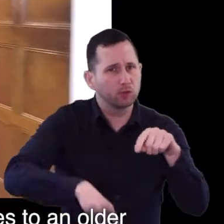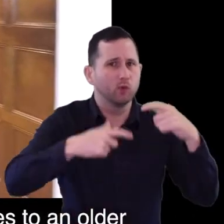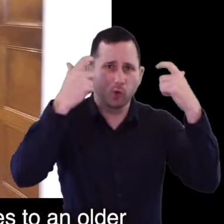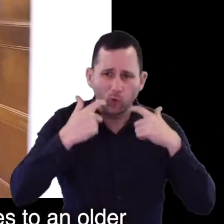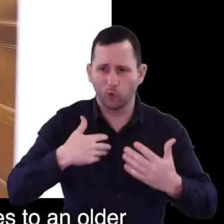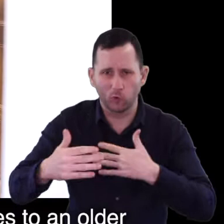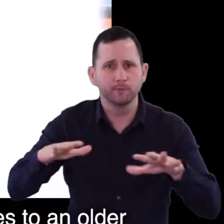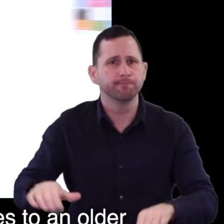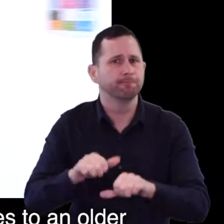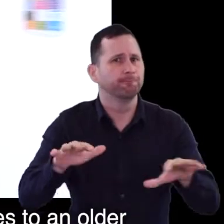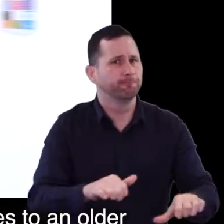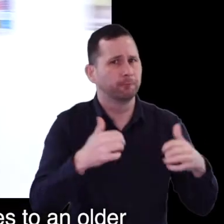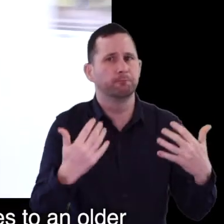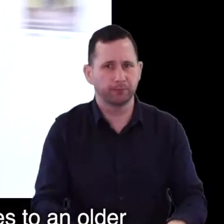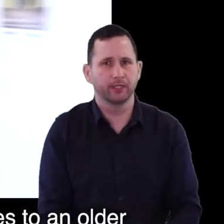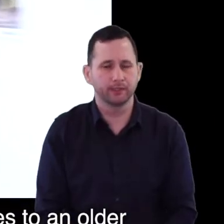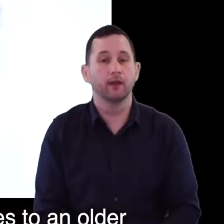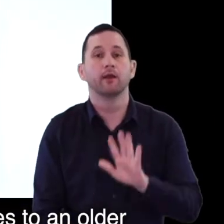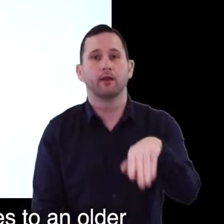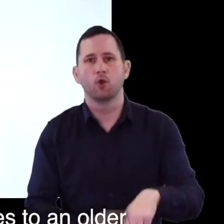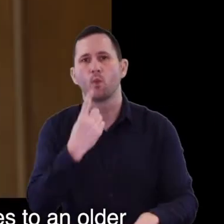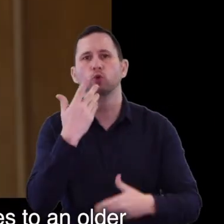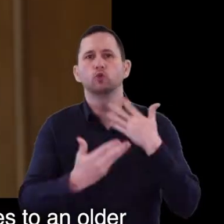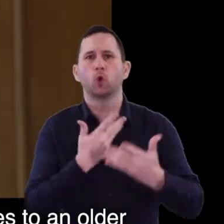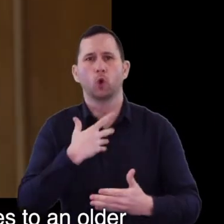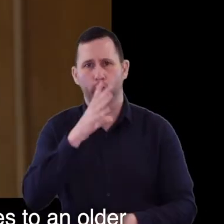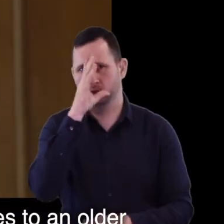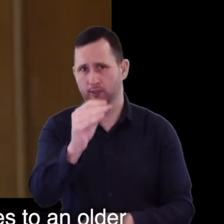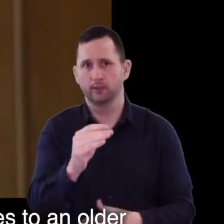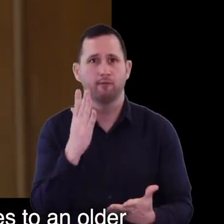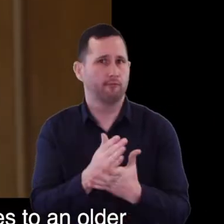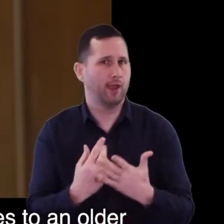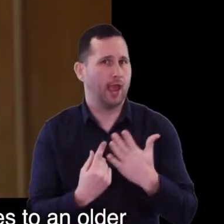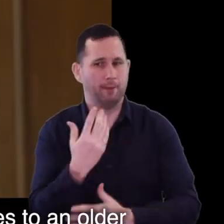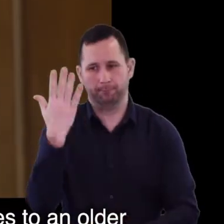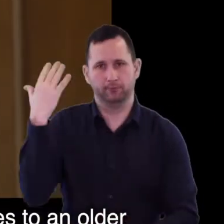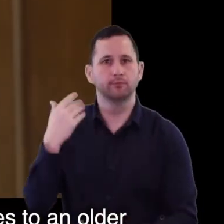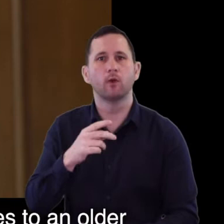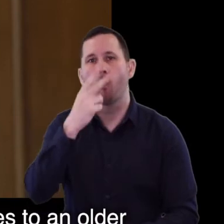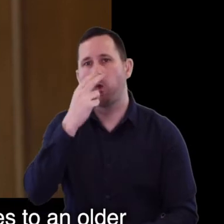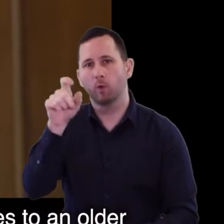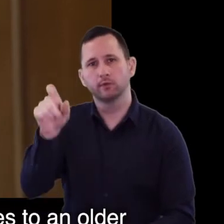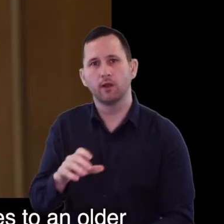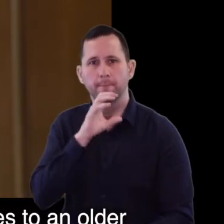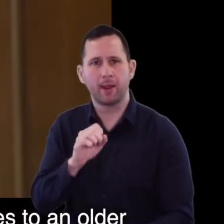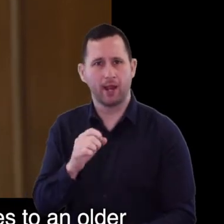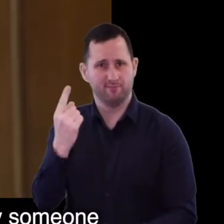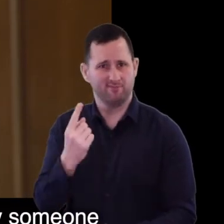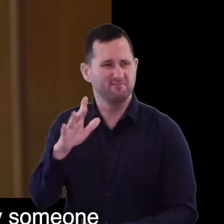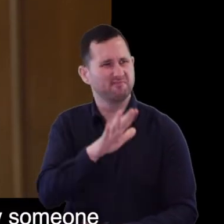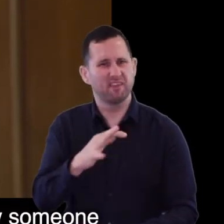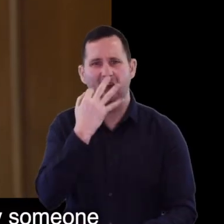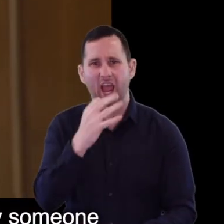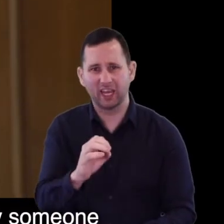area. One case that springs to mind, a recent case, relates to an older Dudley resident, a man in his